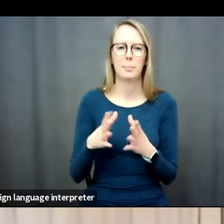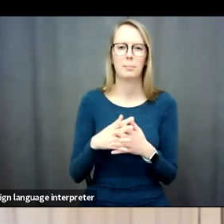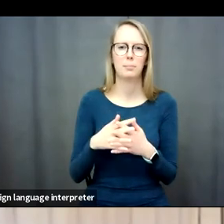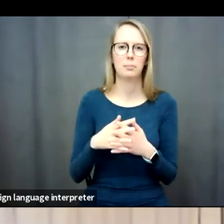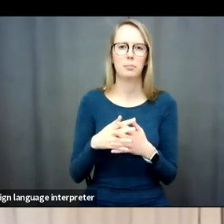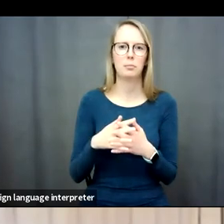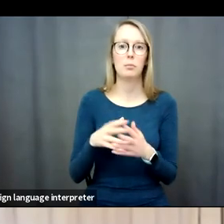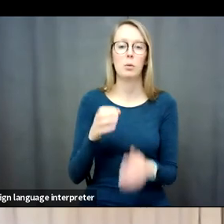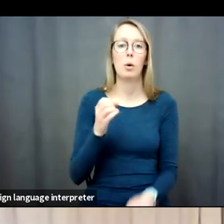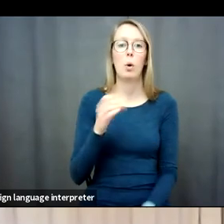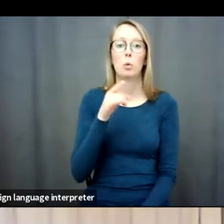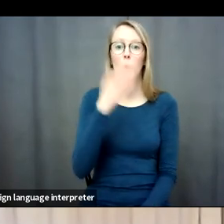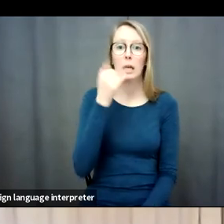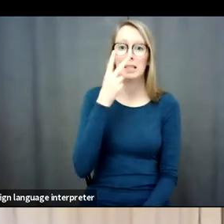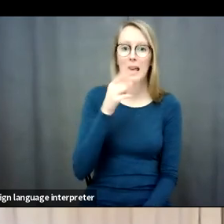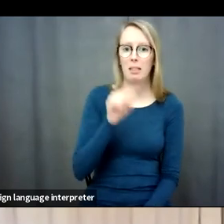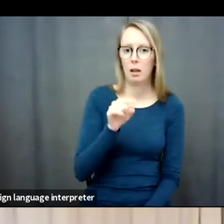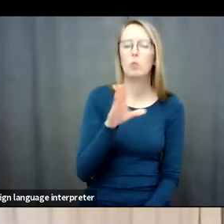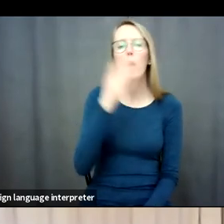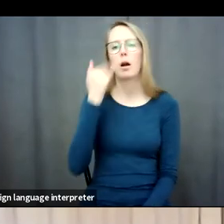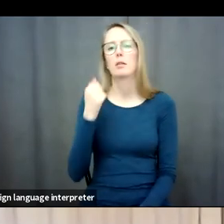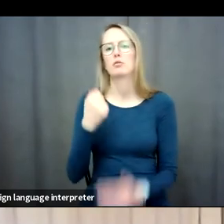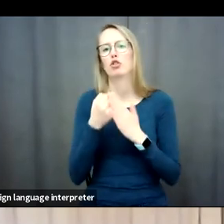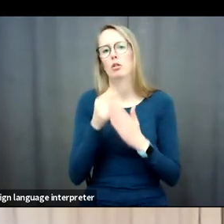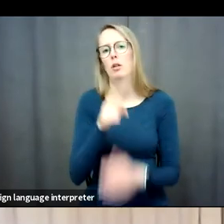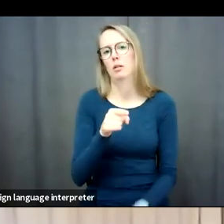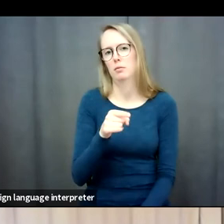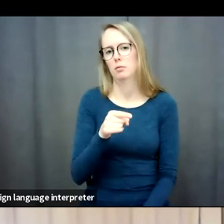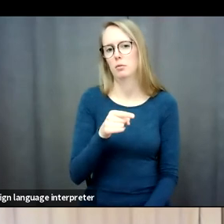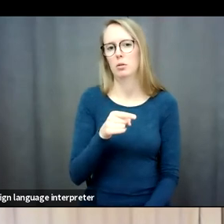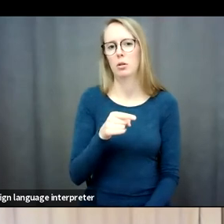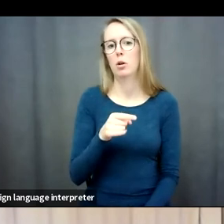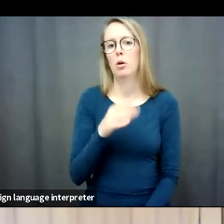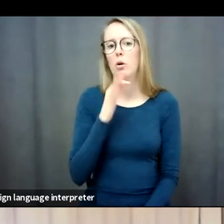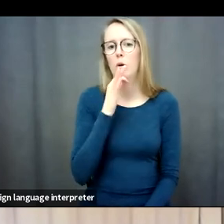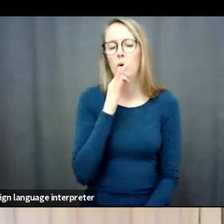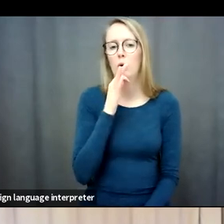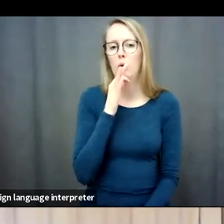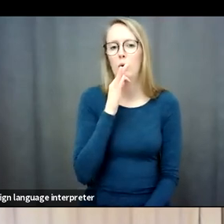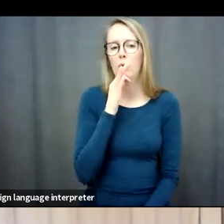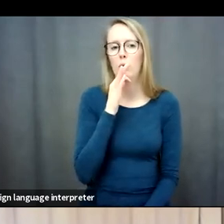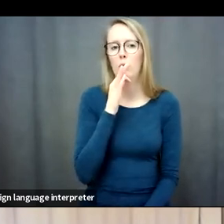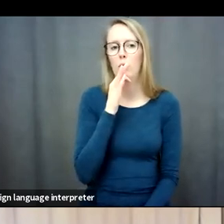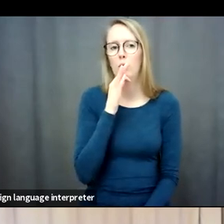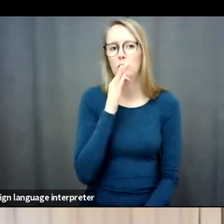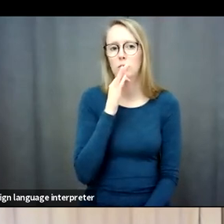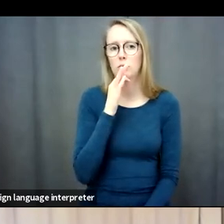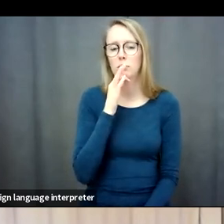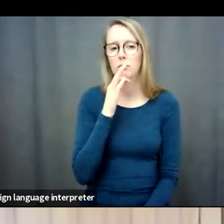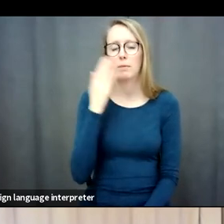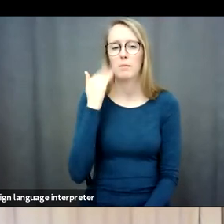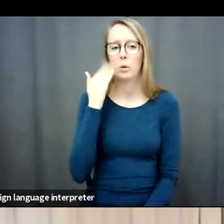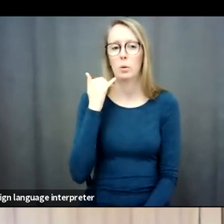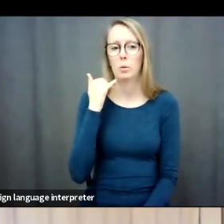If you can see it, you can support it. And the question for me when